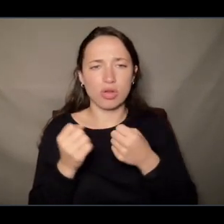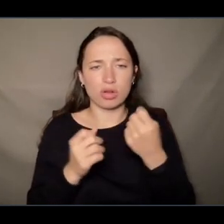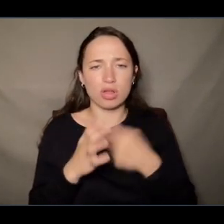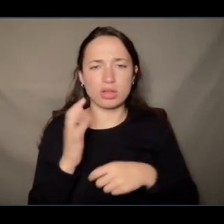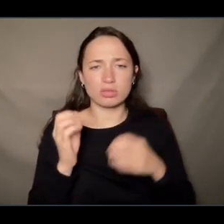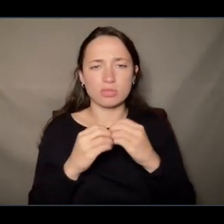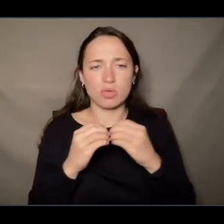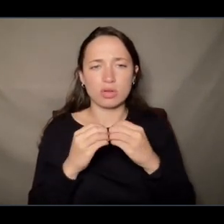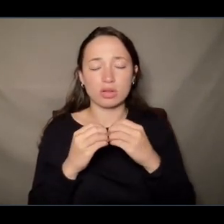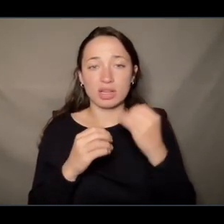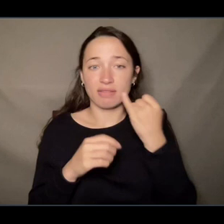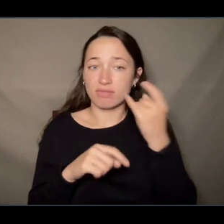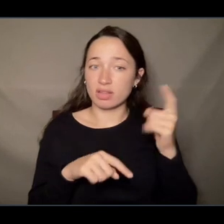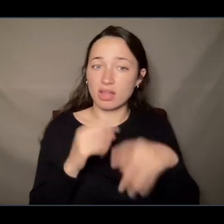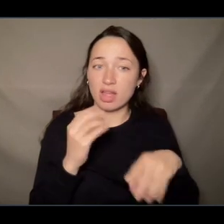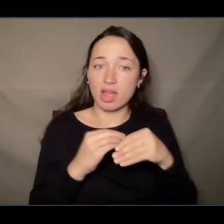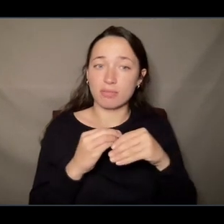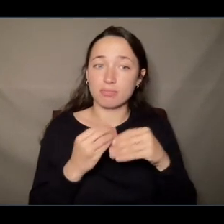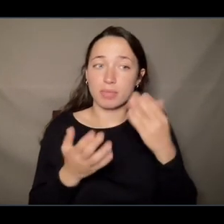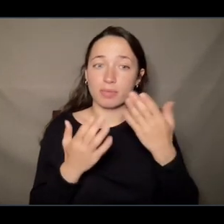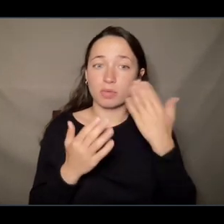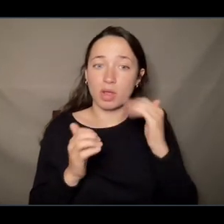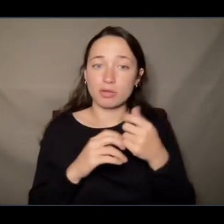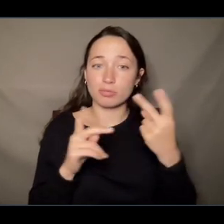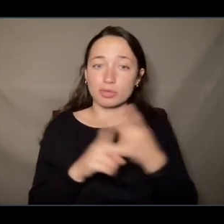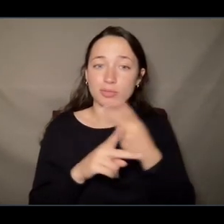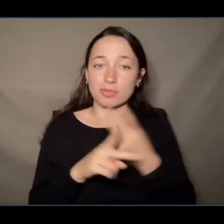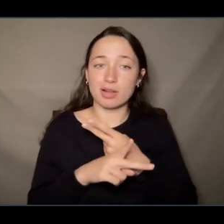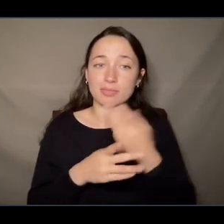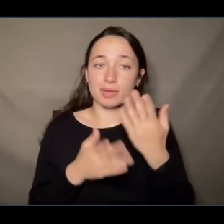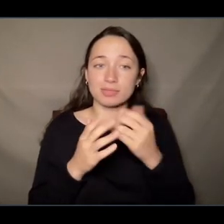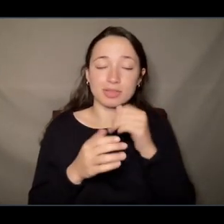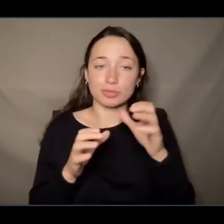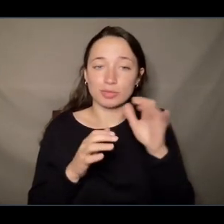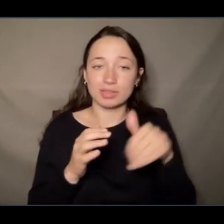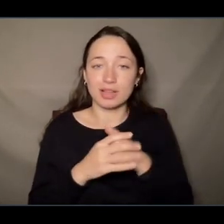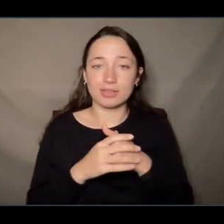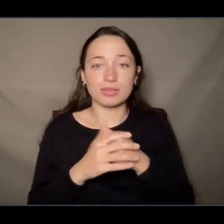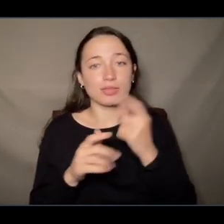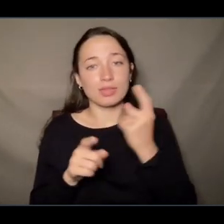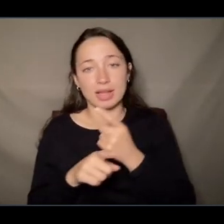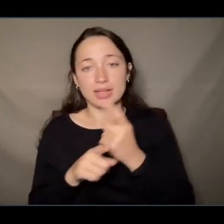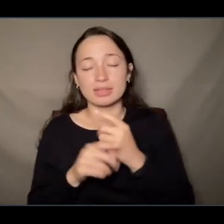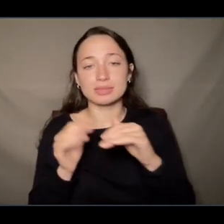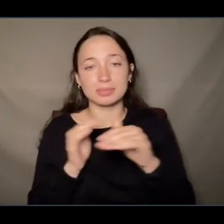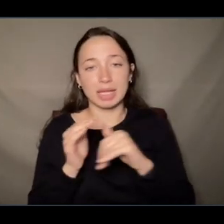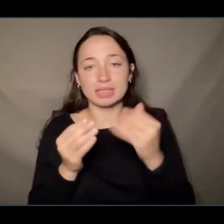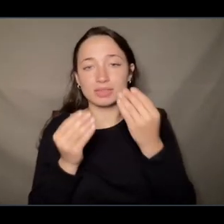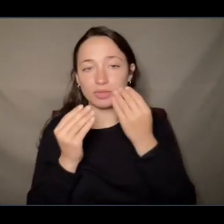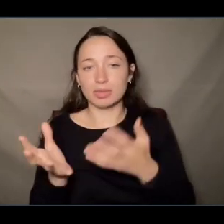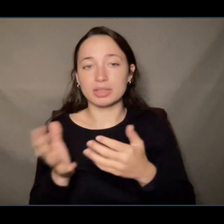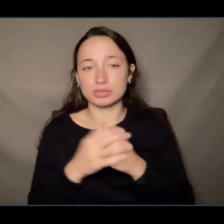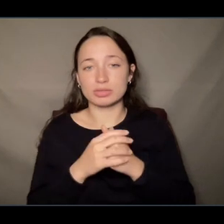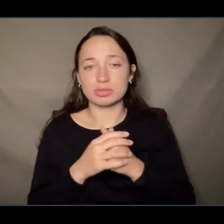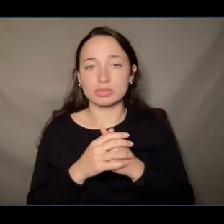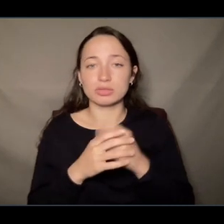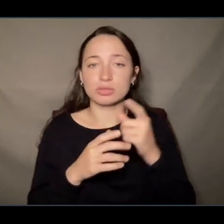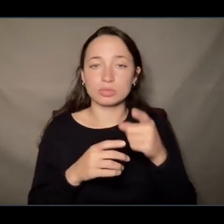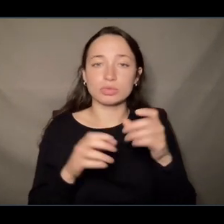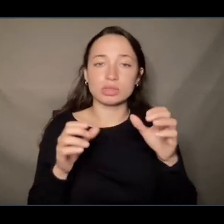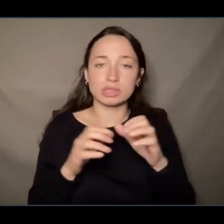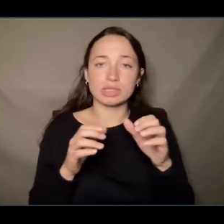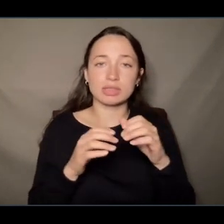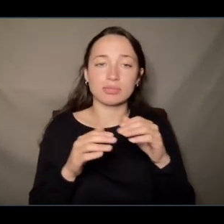car costs more. If he couldn't add, if he didn't know how to multiply, he wouldn't be able to do that. Right. Basic